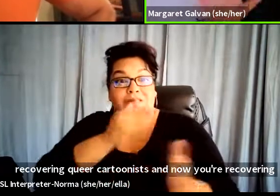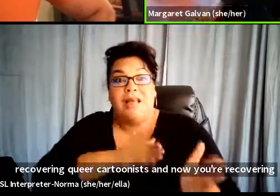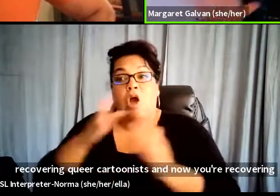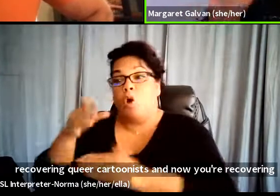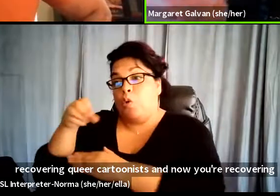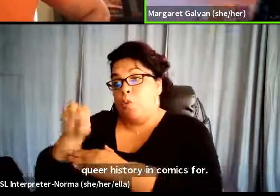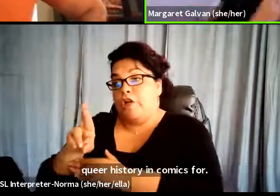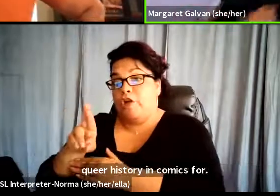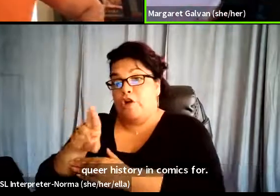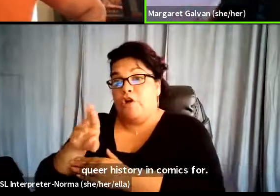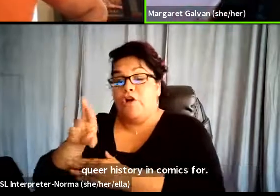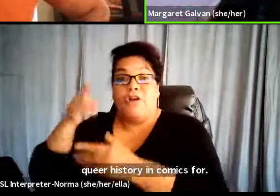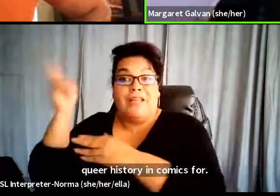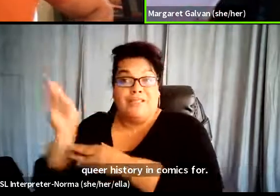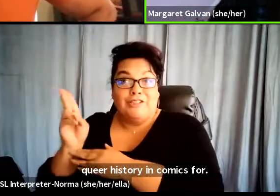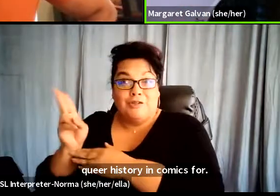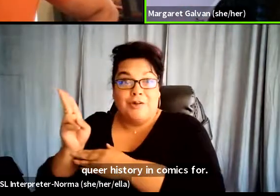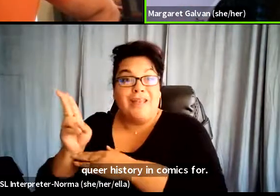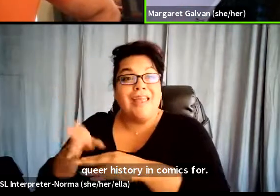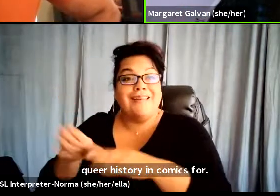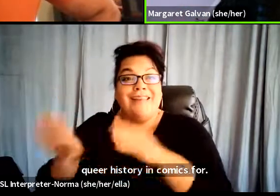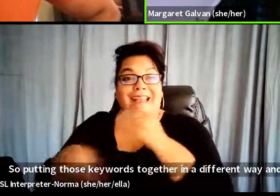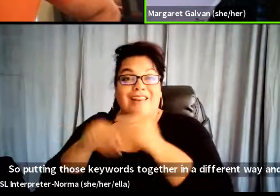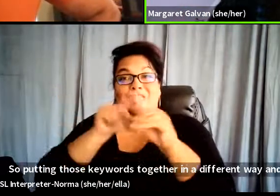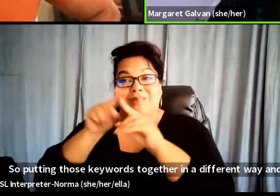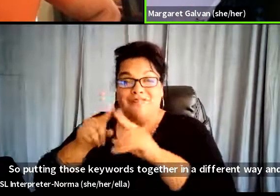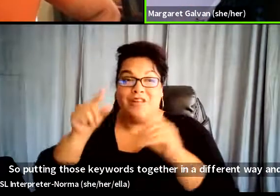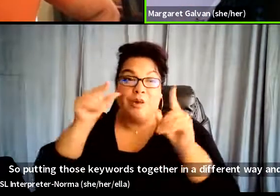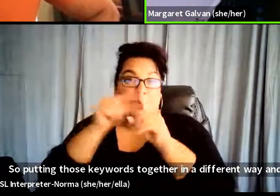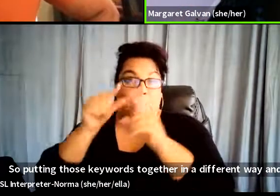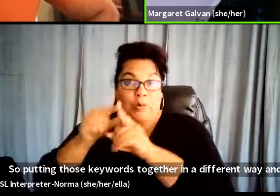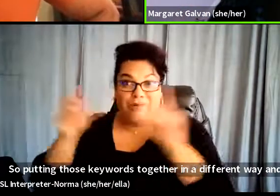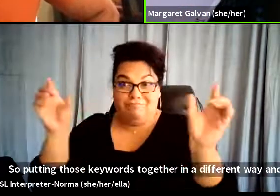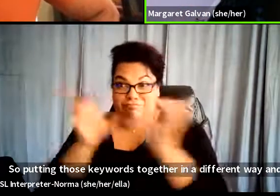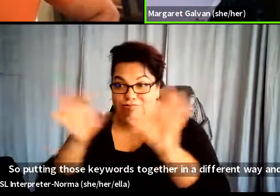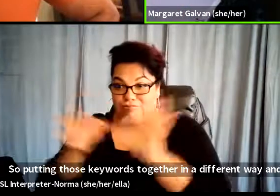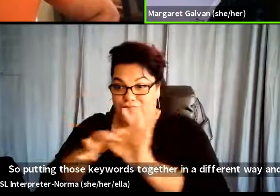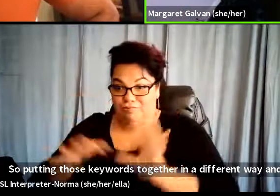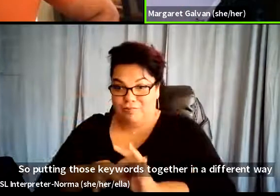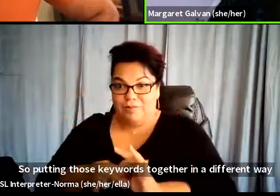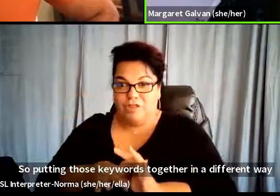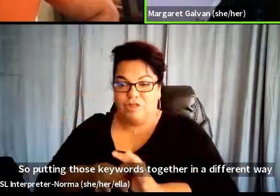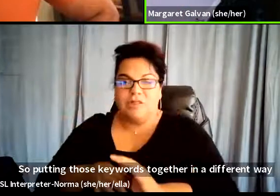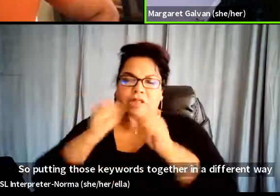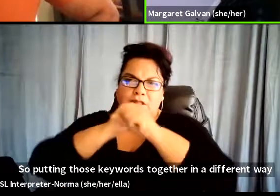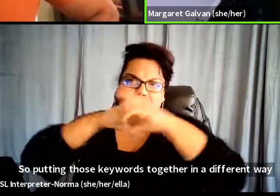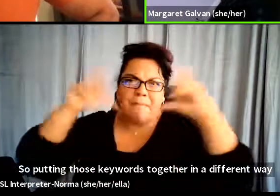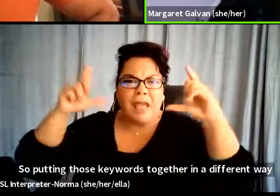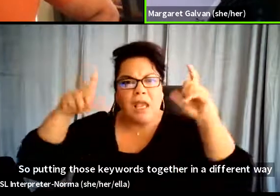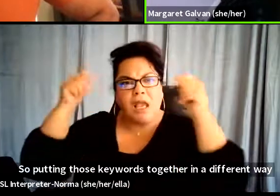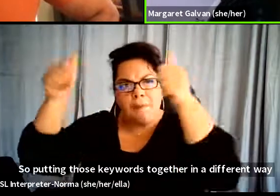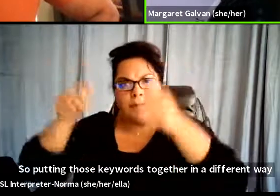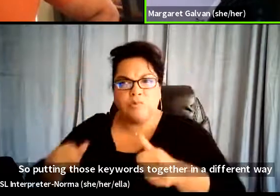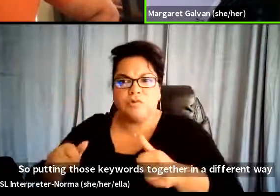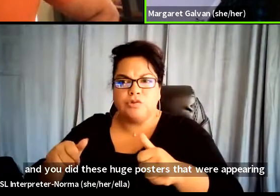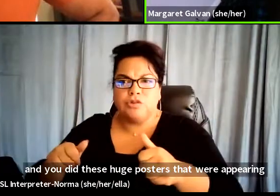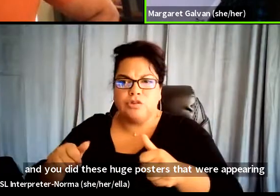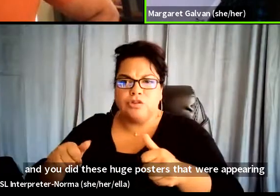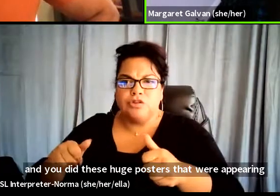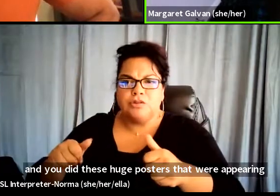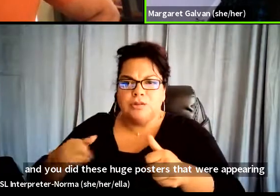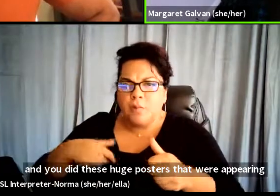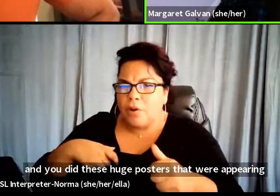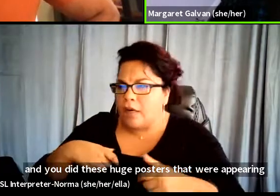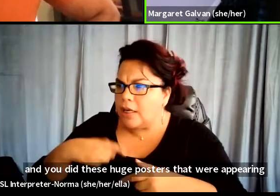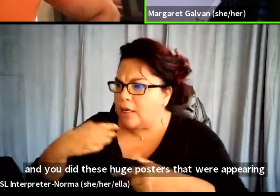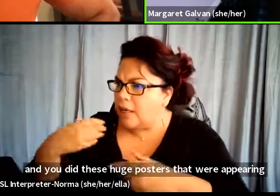So putting those keywords together in a different way. And you did these huge, um, posters, um, that were appearing in bus kiosks